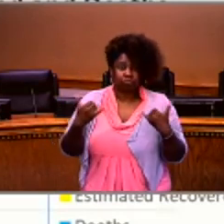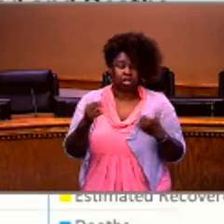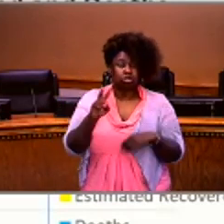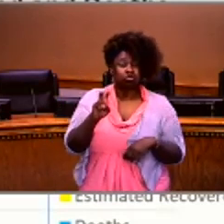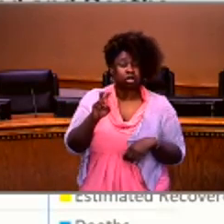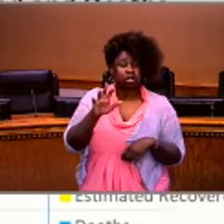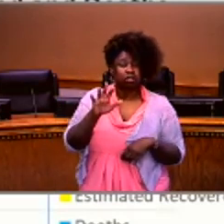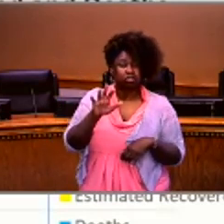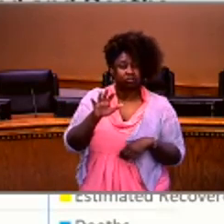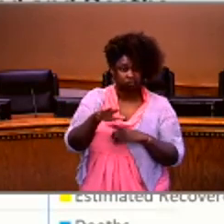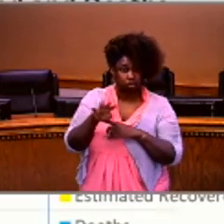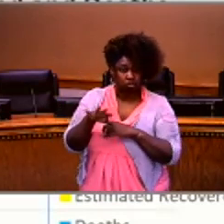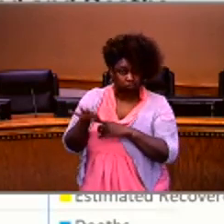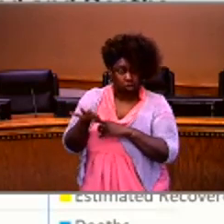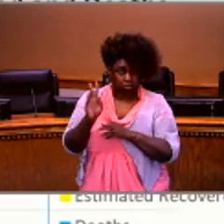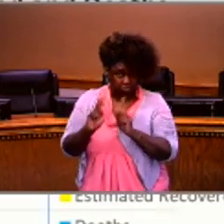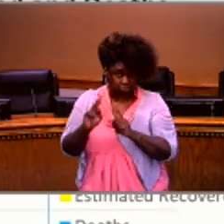2,544 individuals tested.